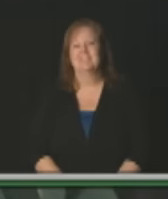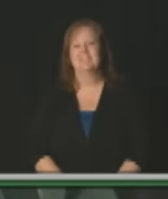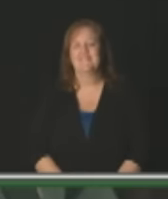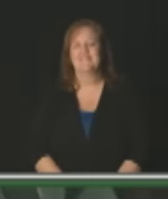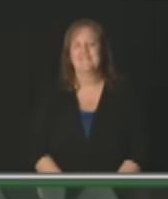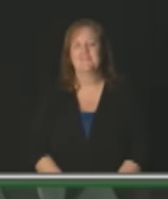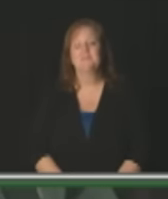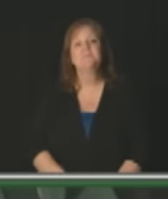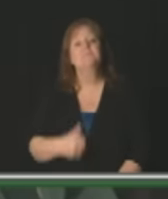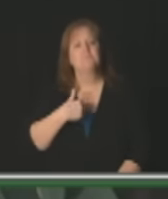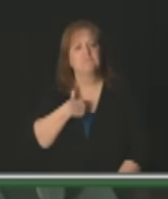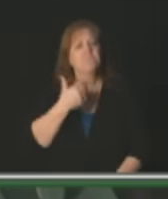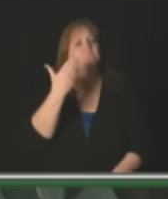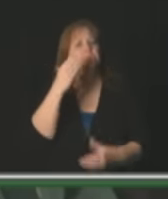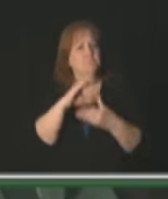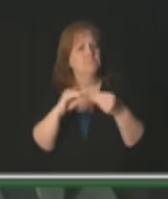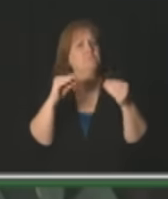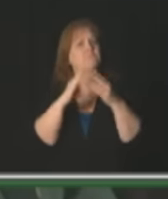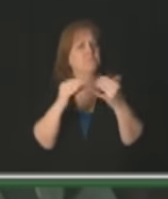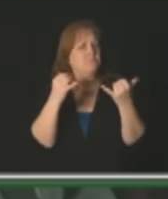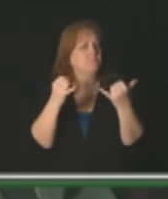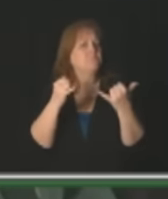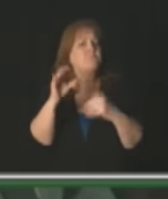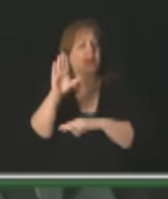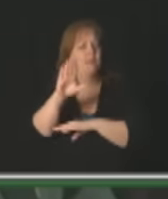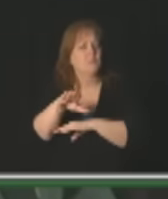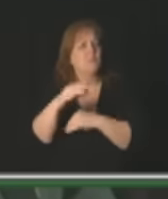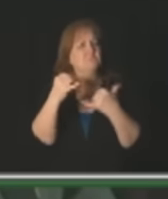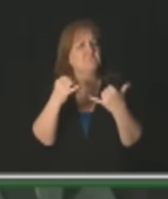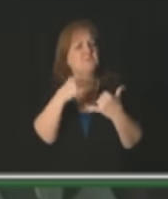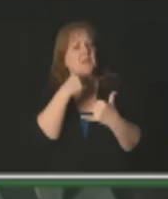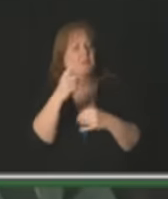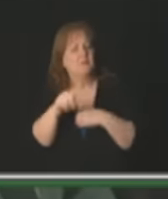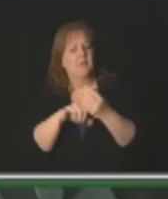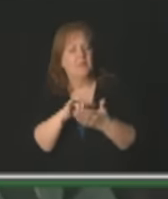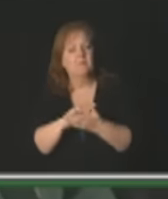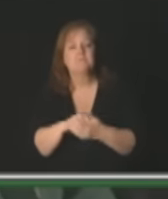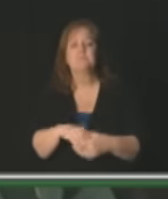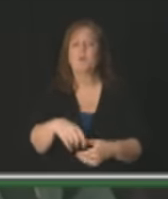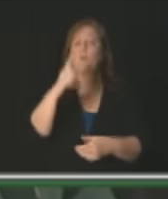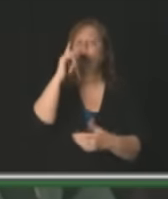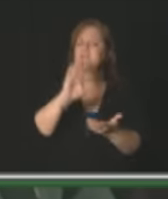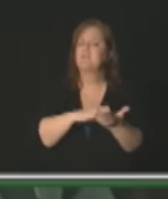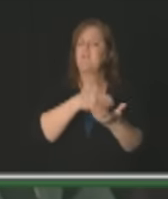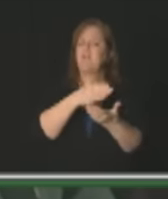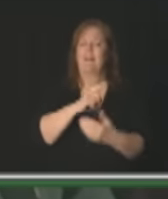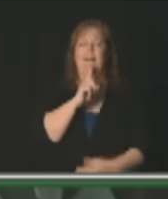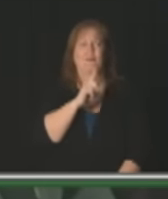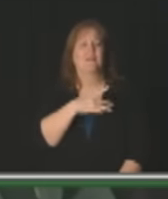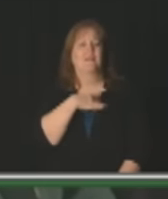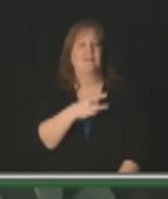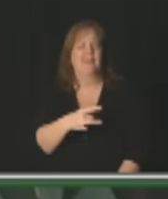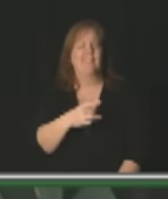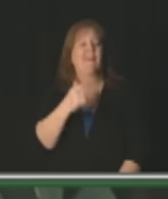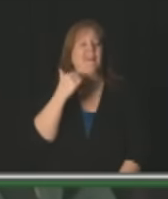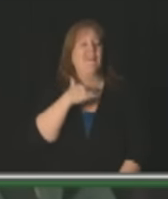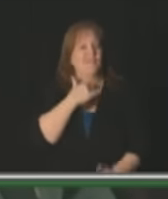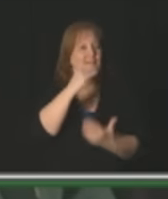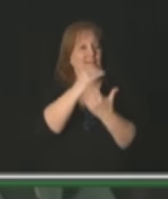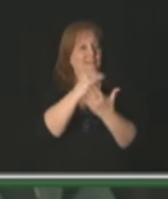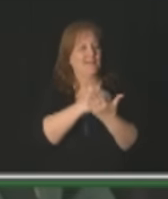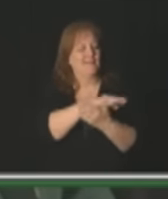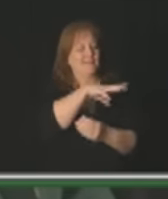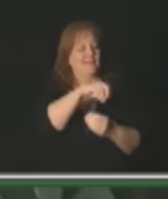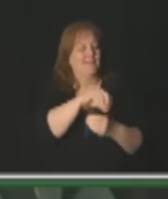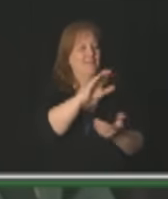I have a story to tell you this afternoon, and it's a story about a song that I really like. I think there's a lesson here for